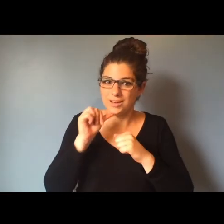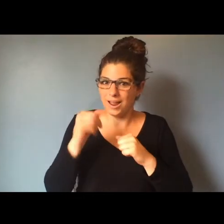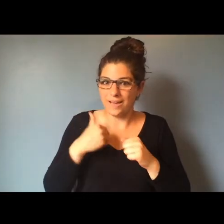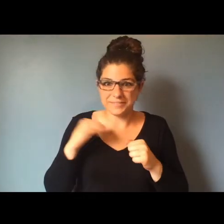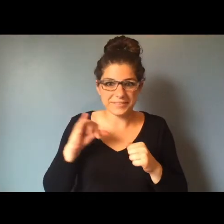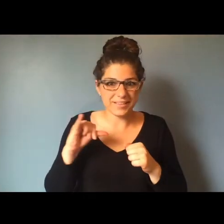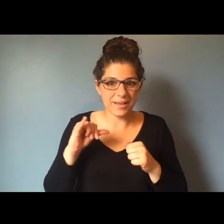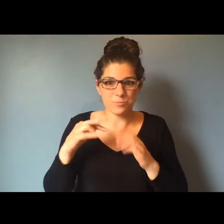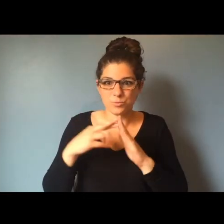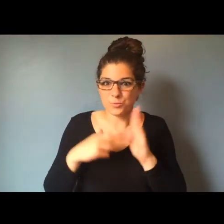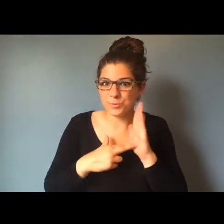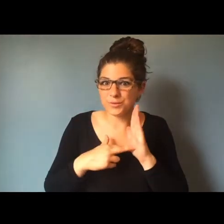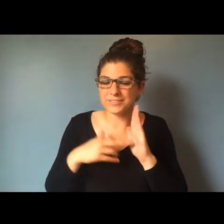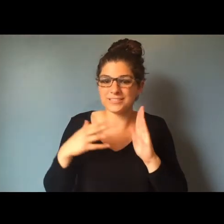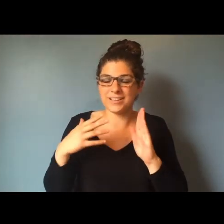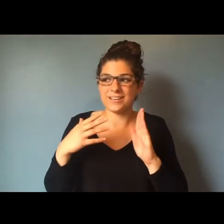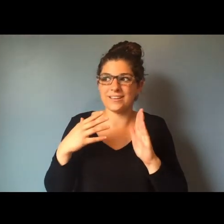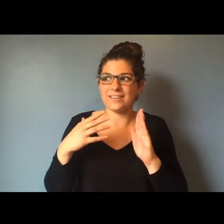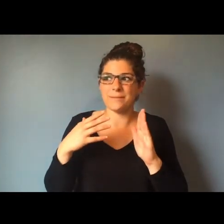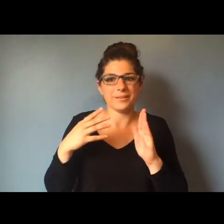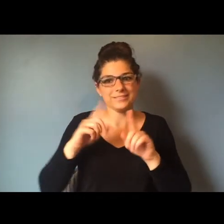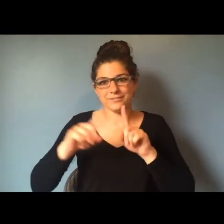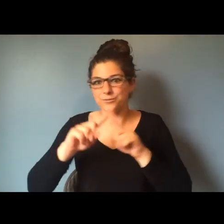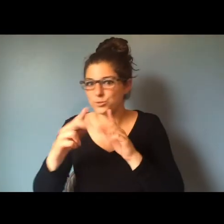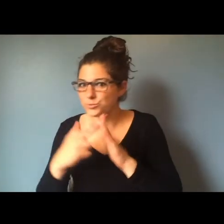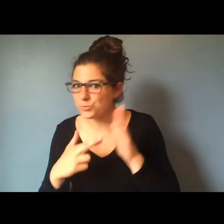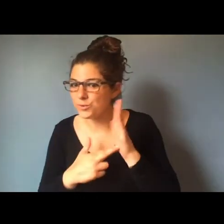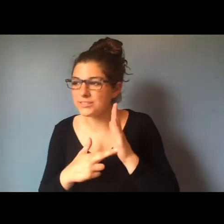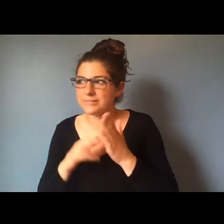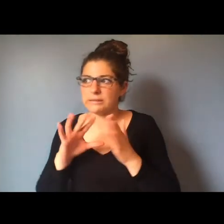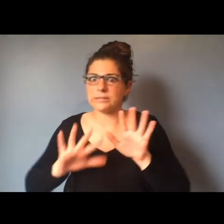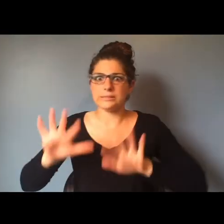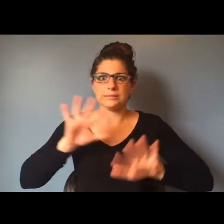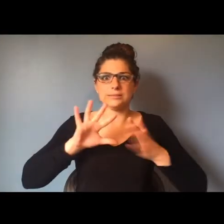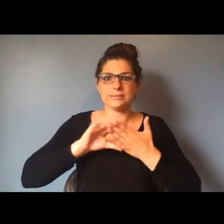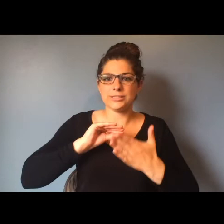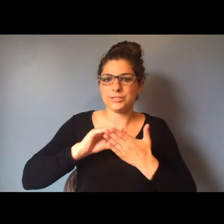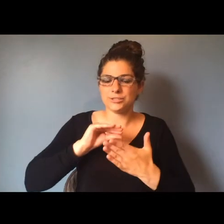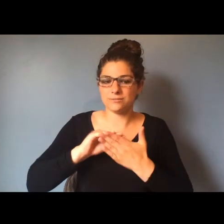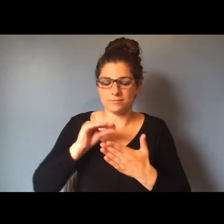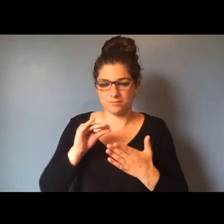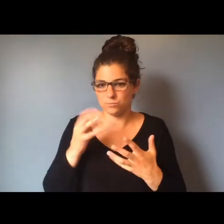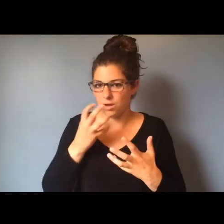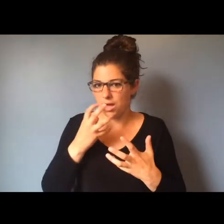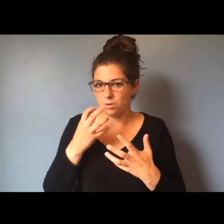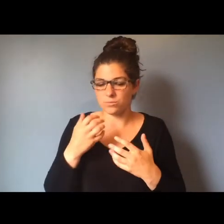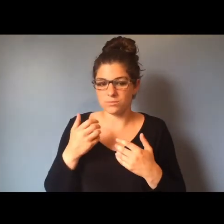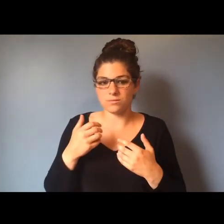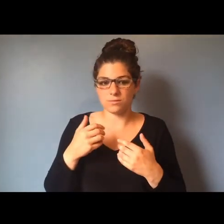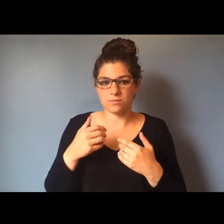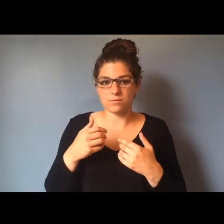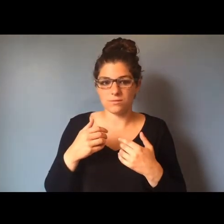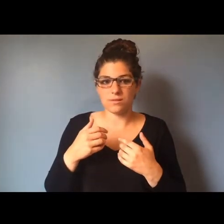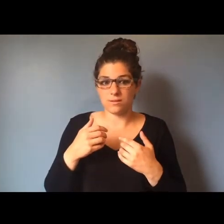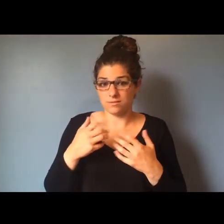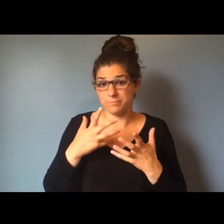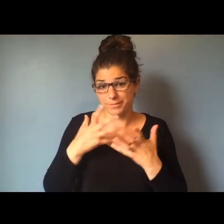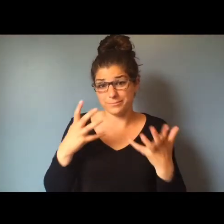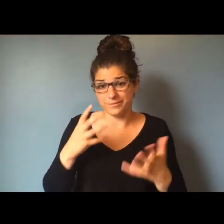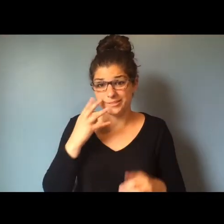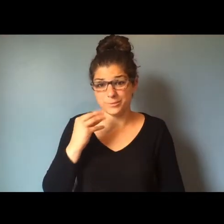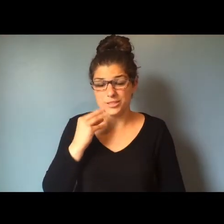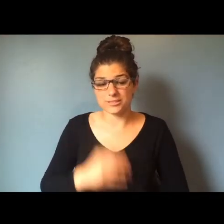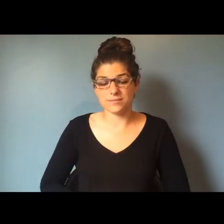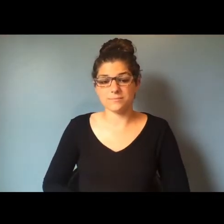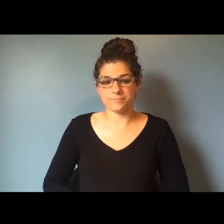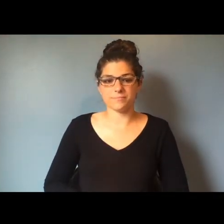like rules, and like everyone has different rules, and it's just it must have been quite a experience, I would